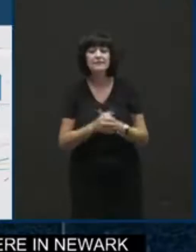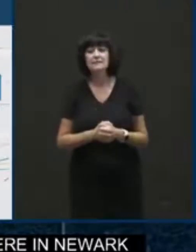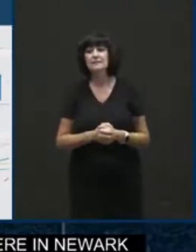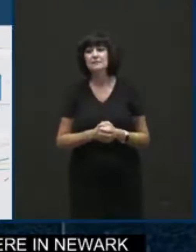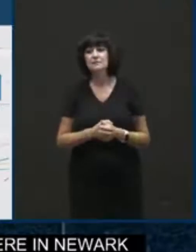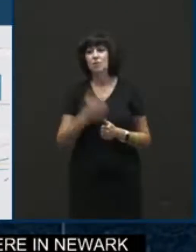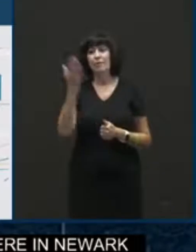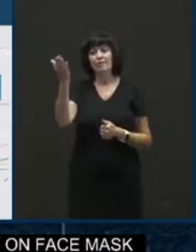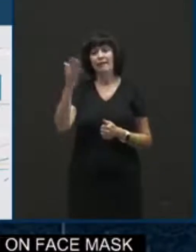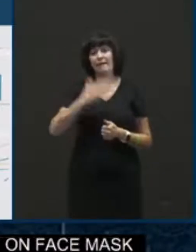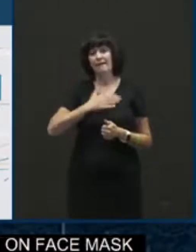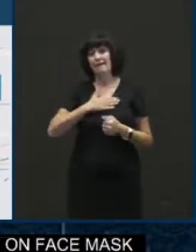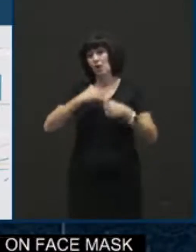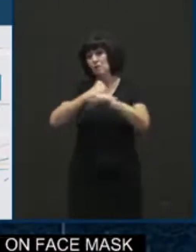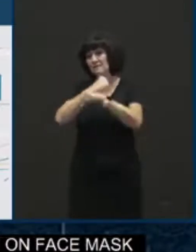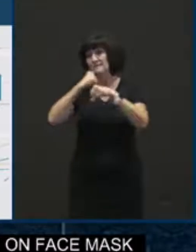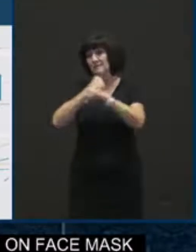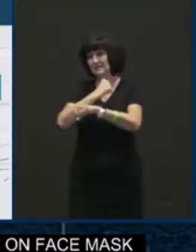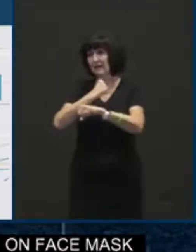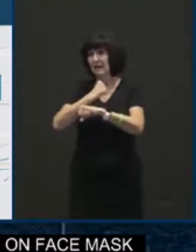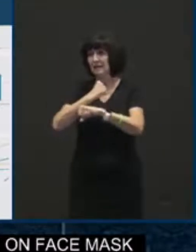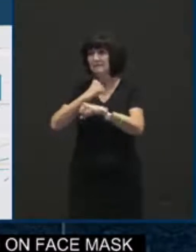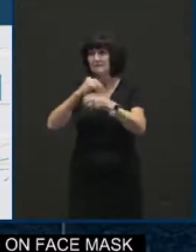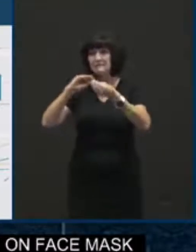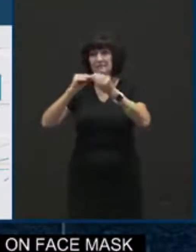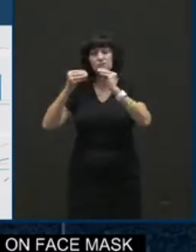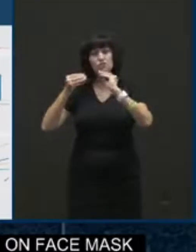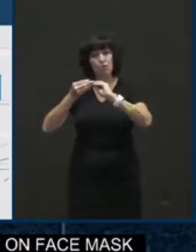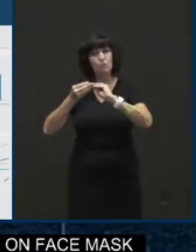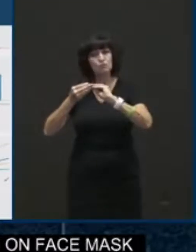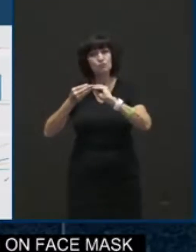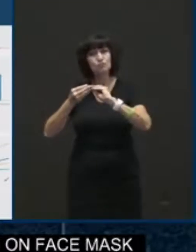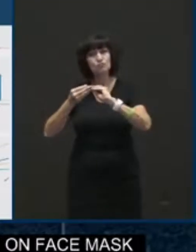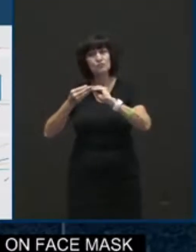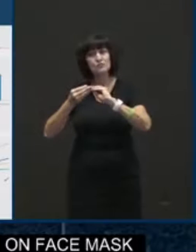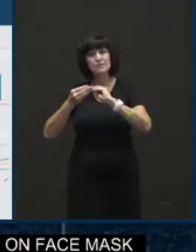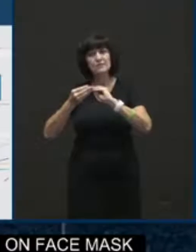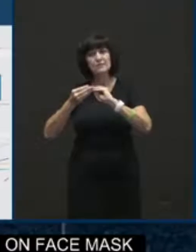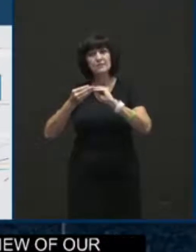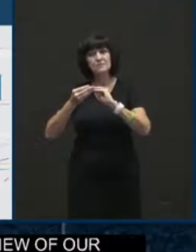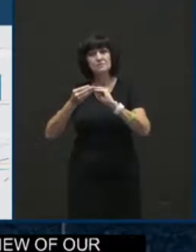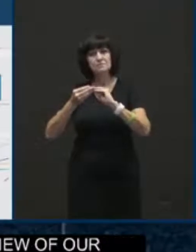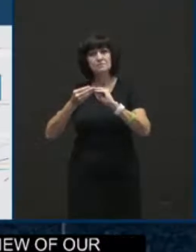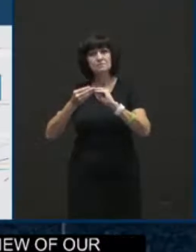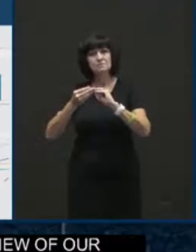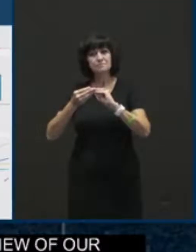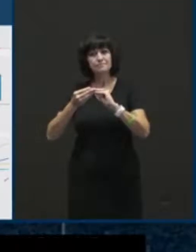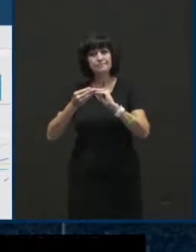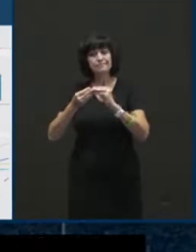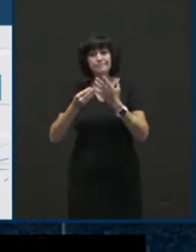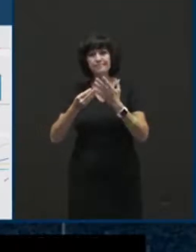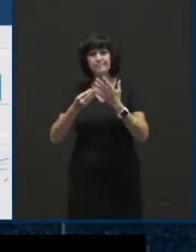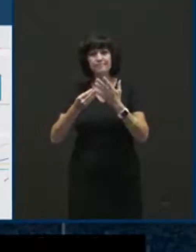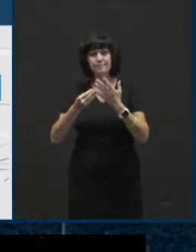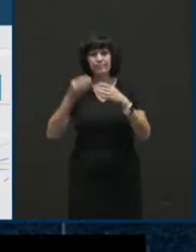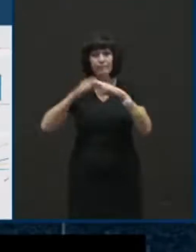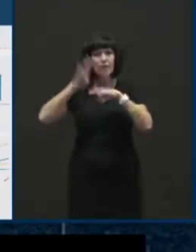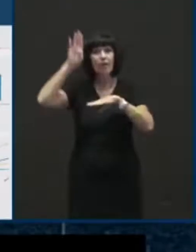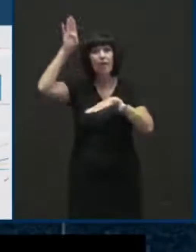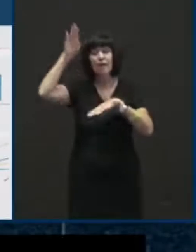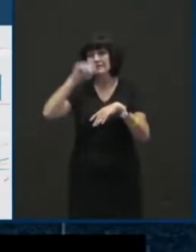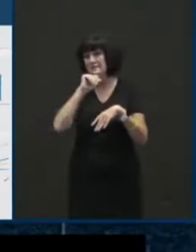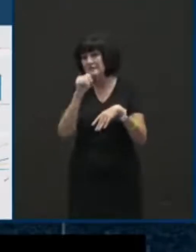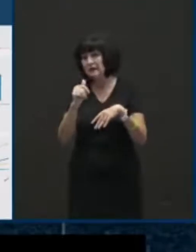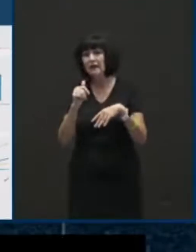pretty flat in terms of the new